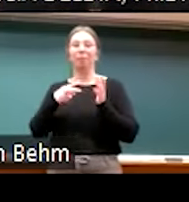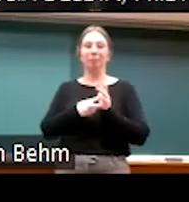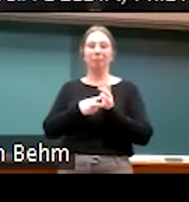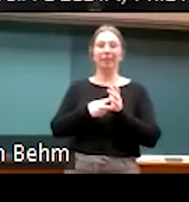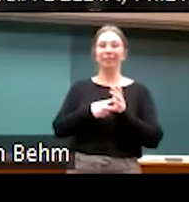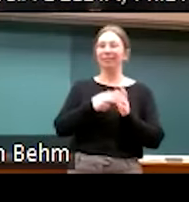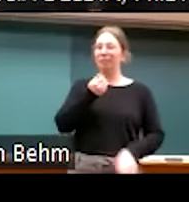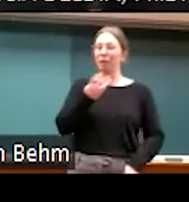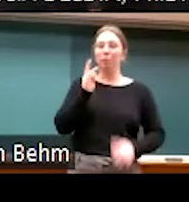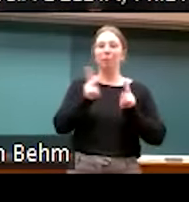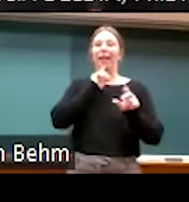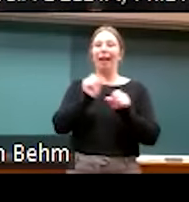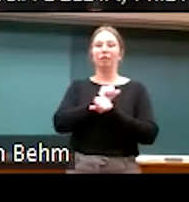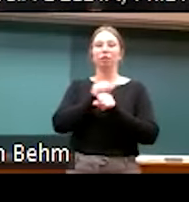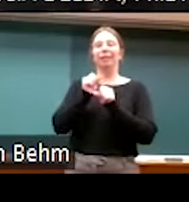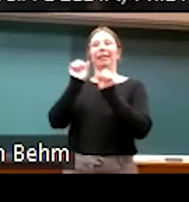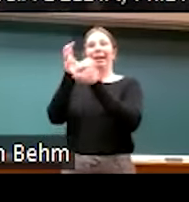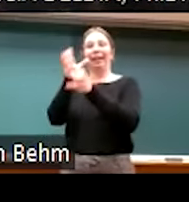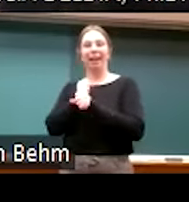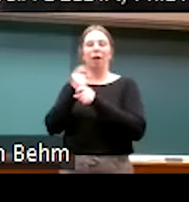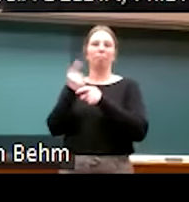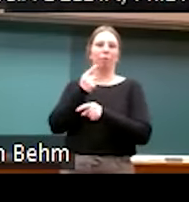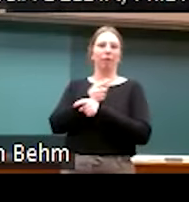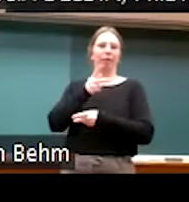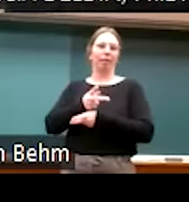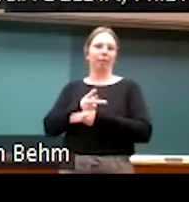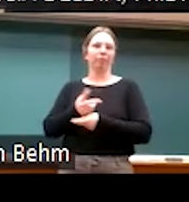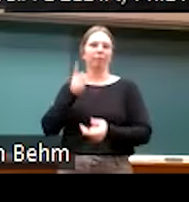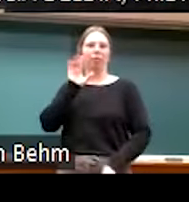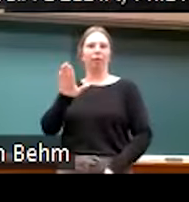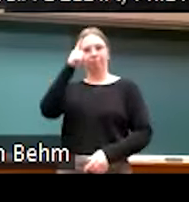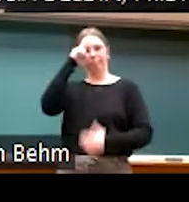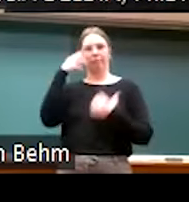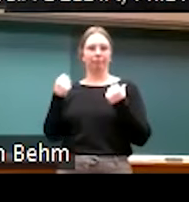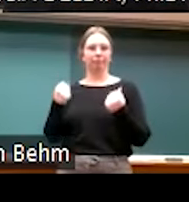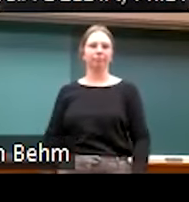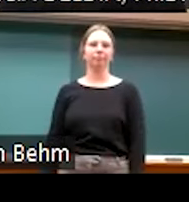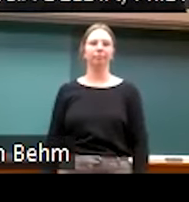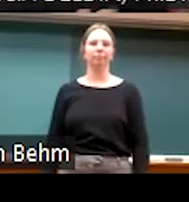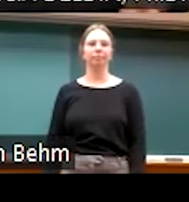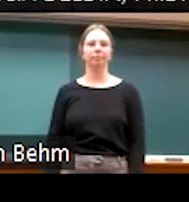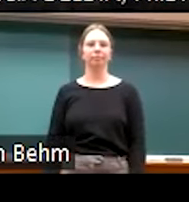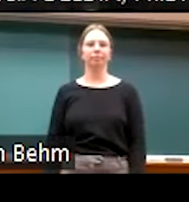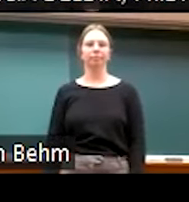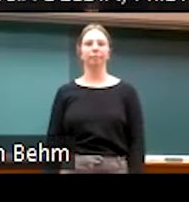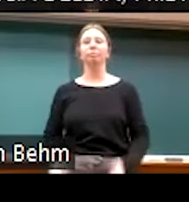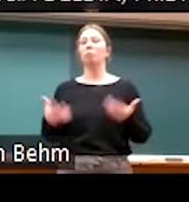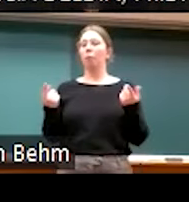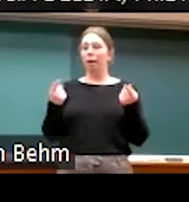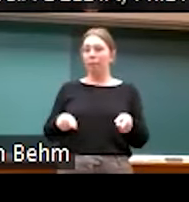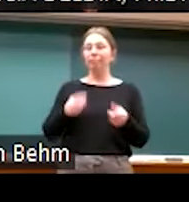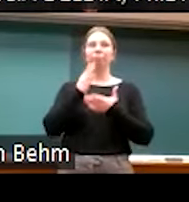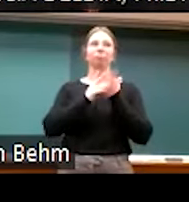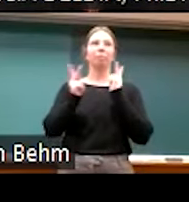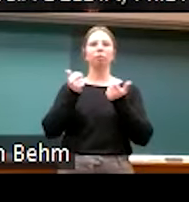care are actually getting it. Okay, so some people are turning to technology